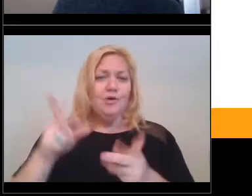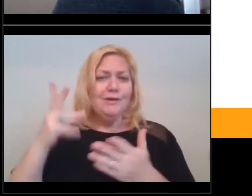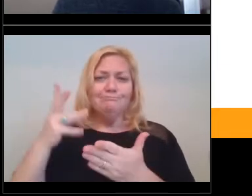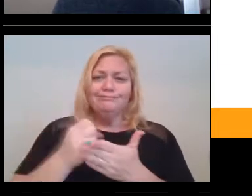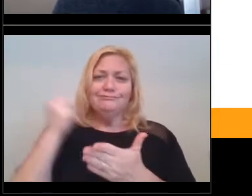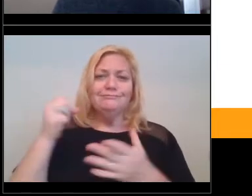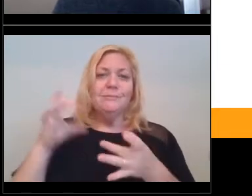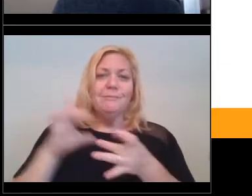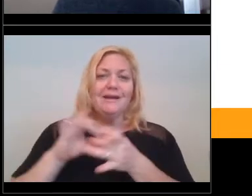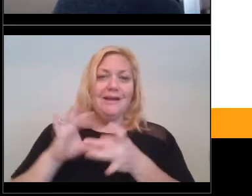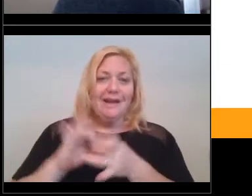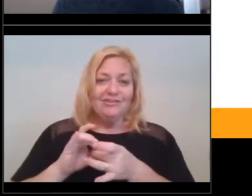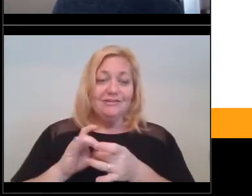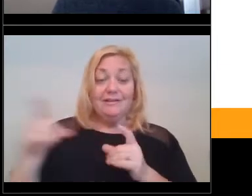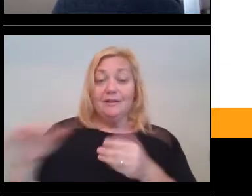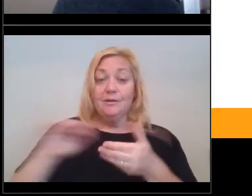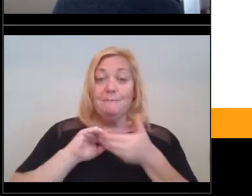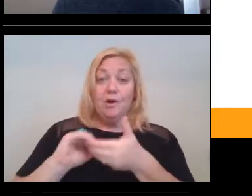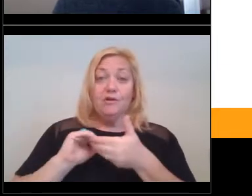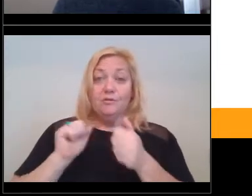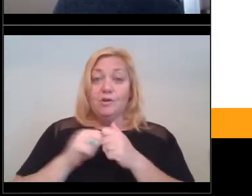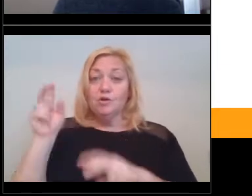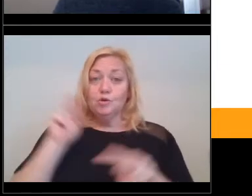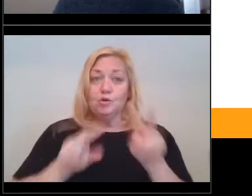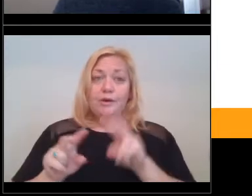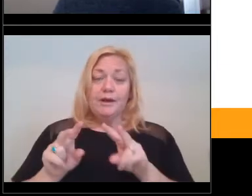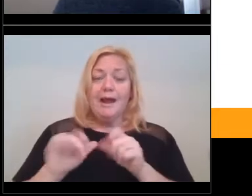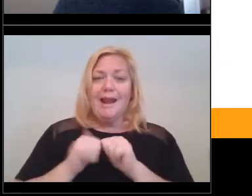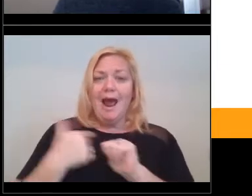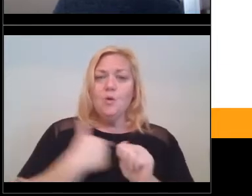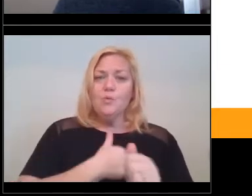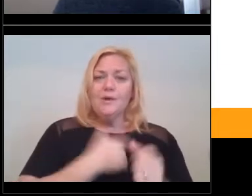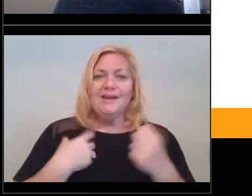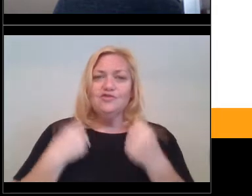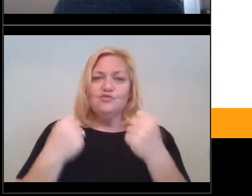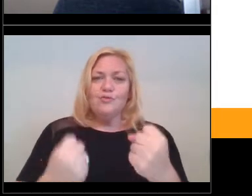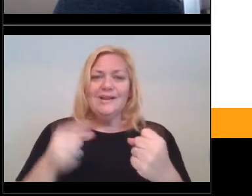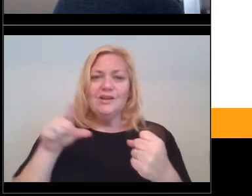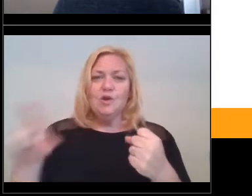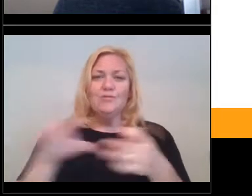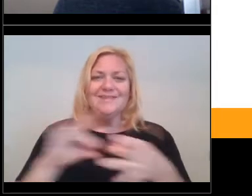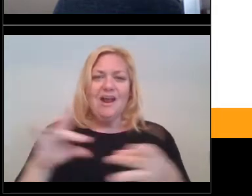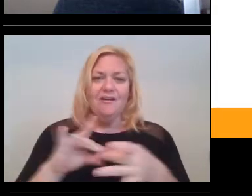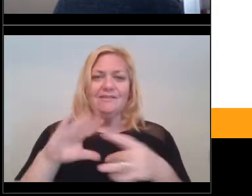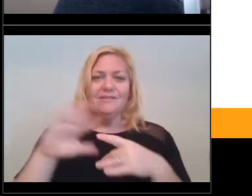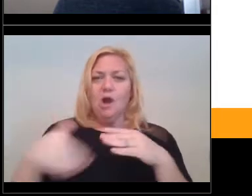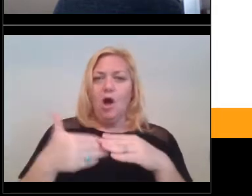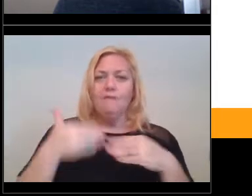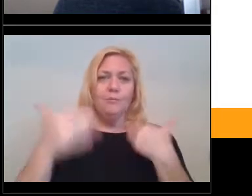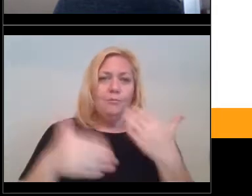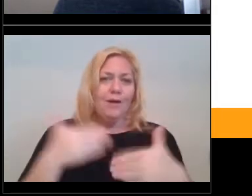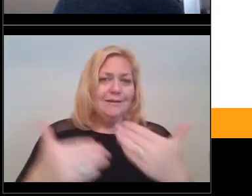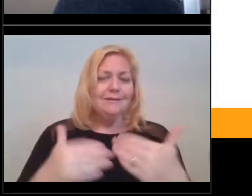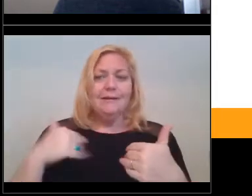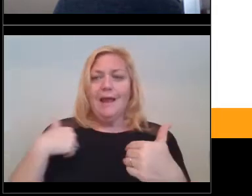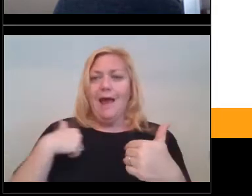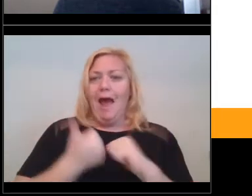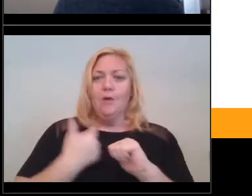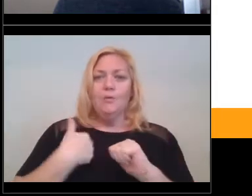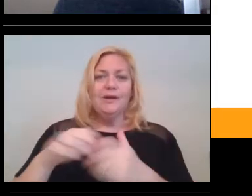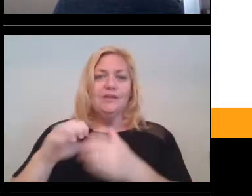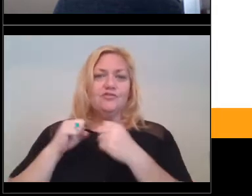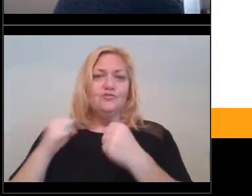connections. This partnership is looking at how we can strengthen those narratives in all of our processes, how we can strengthen our